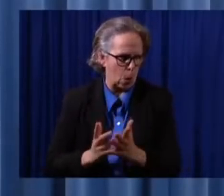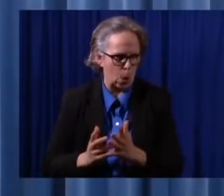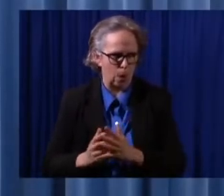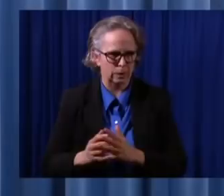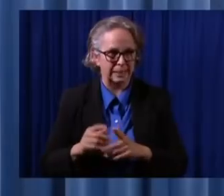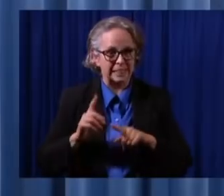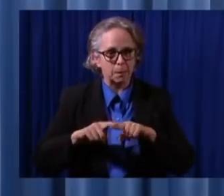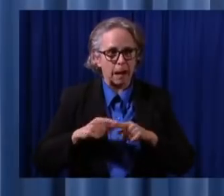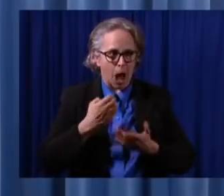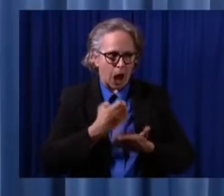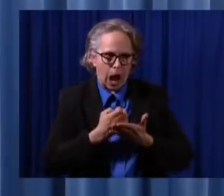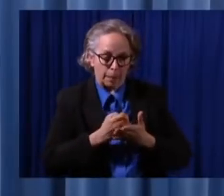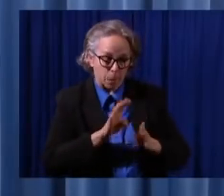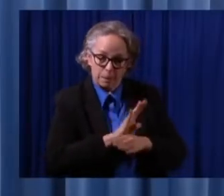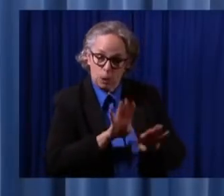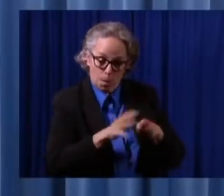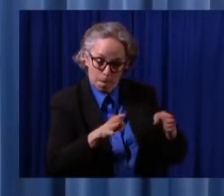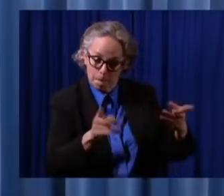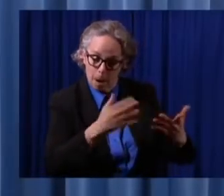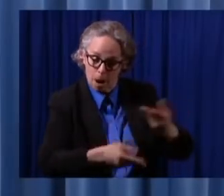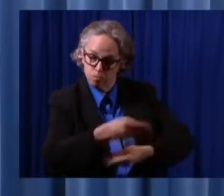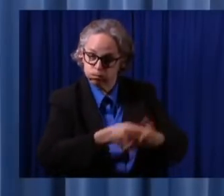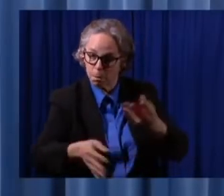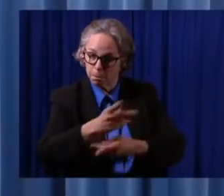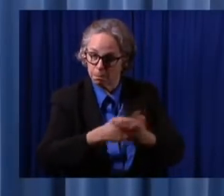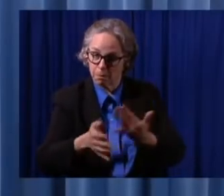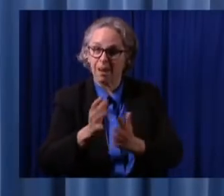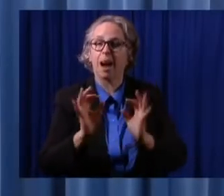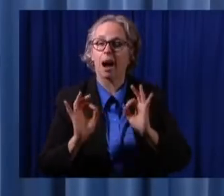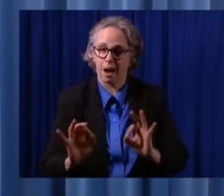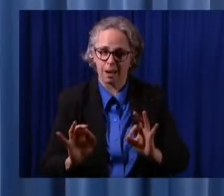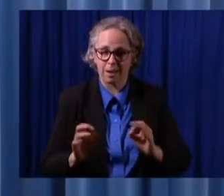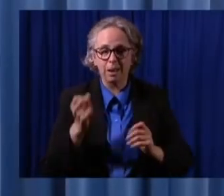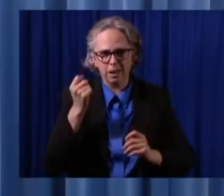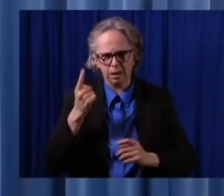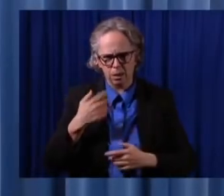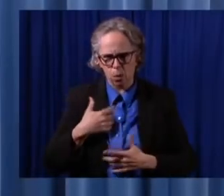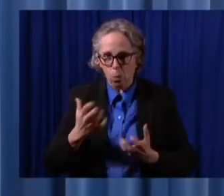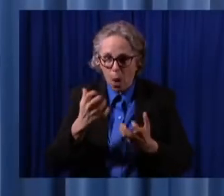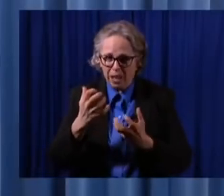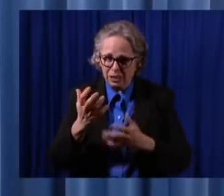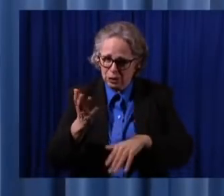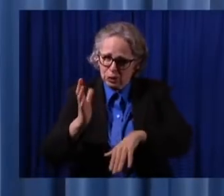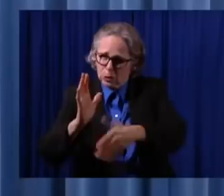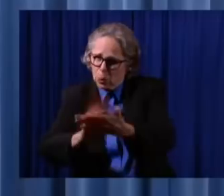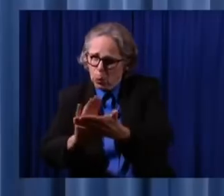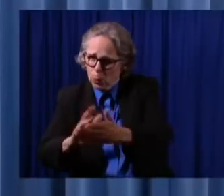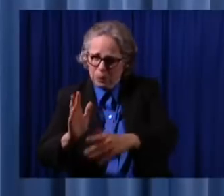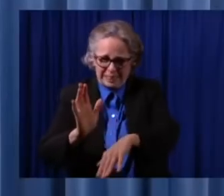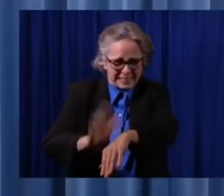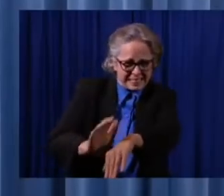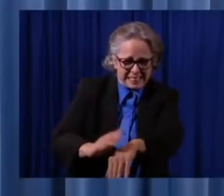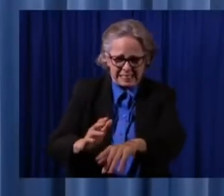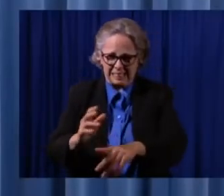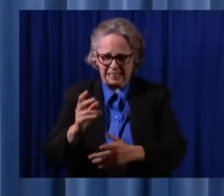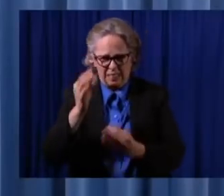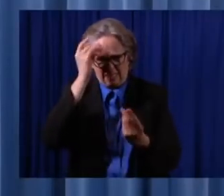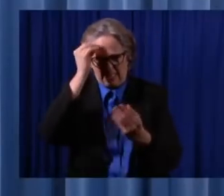the schools to be on a more predictable level. And that's why we made that decision. We made it early